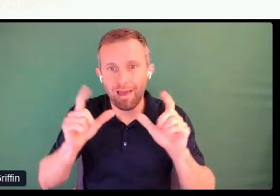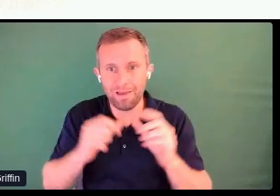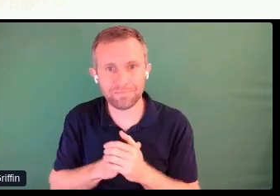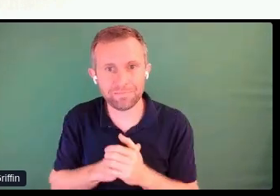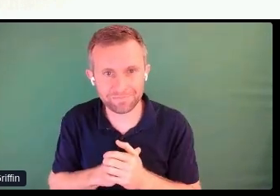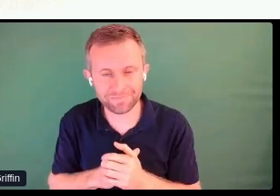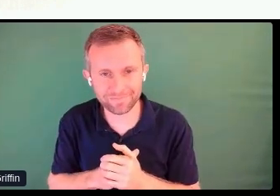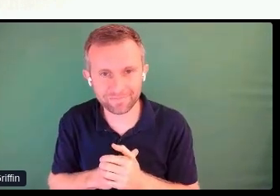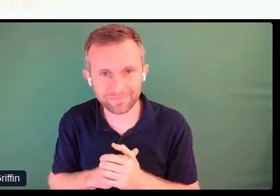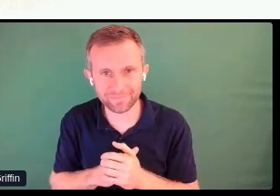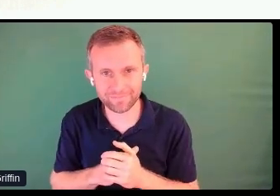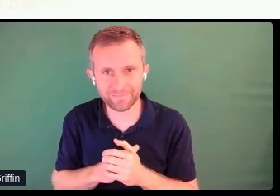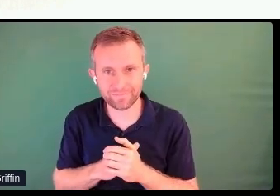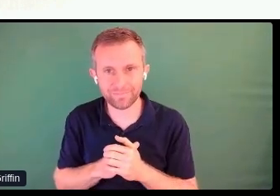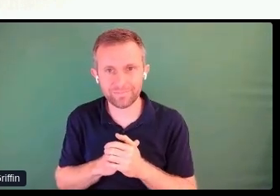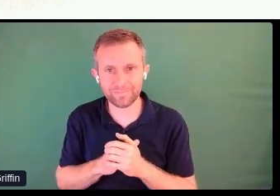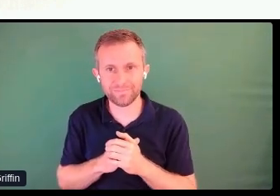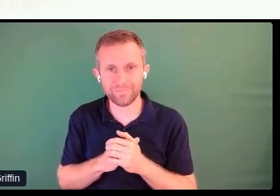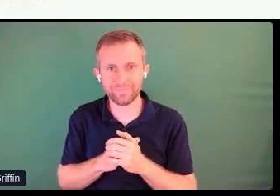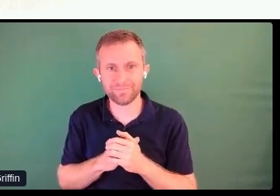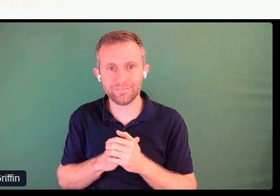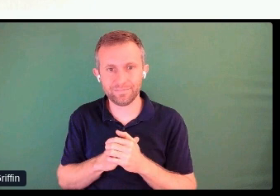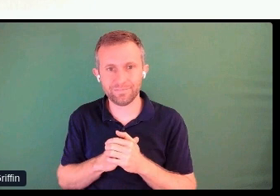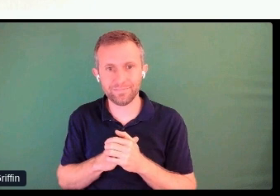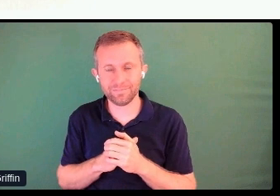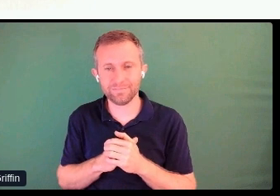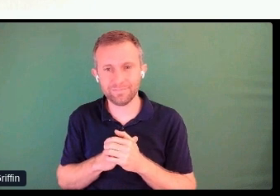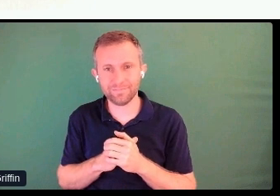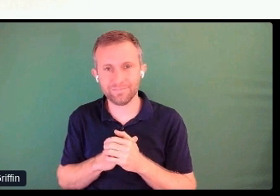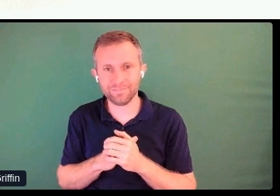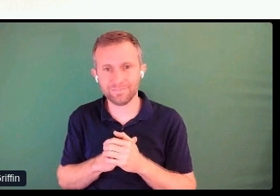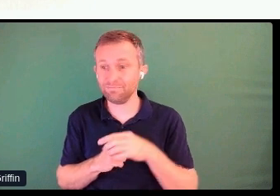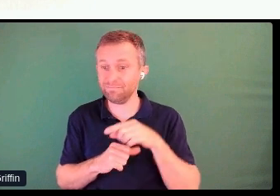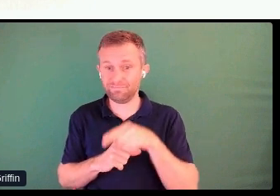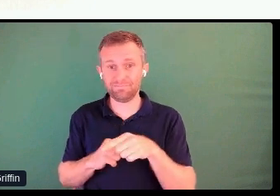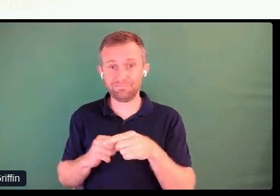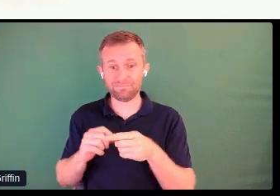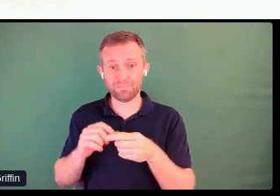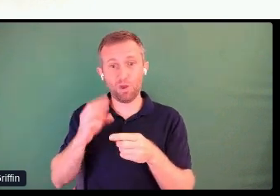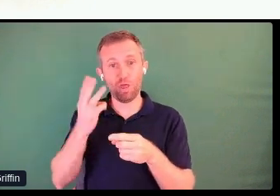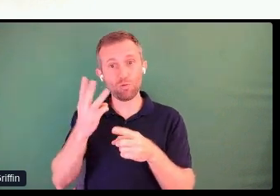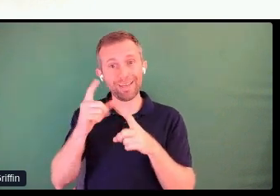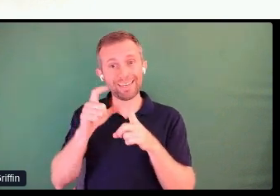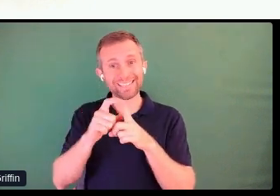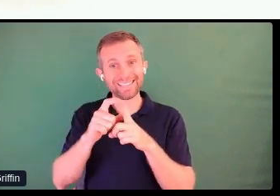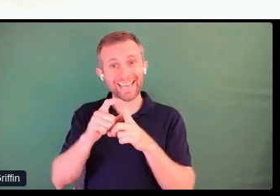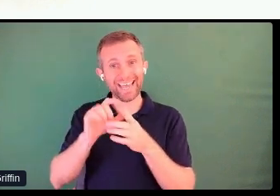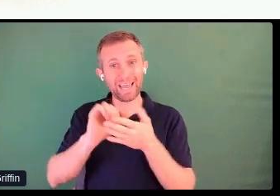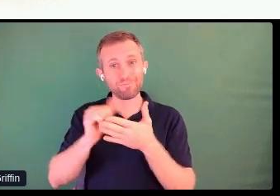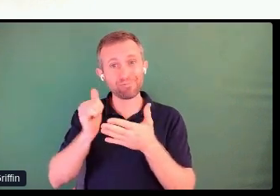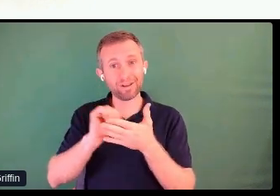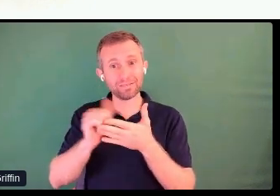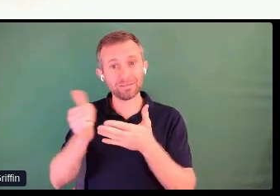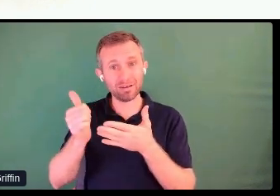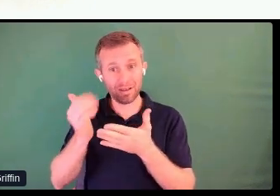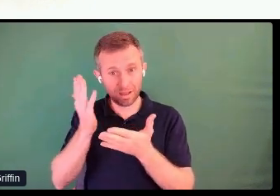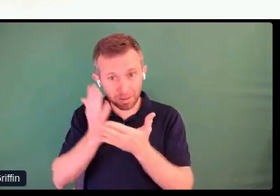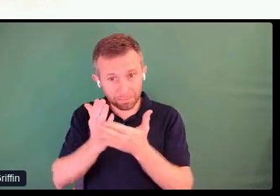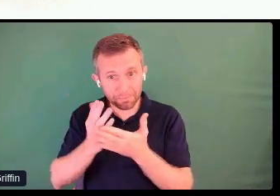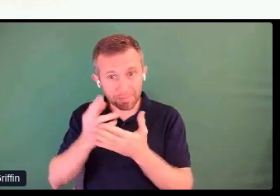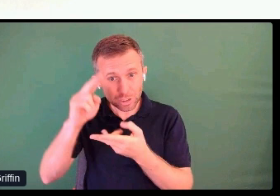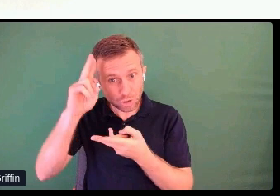important, this process drastically decreased the cost price for the orthotic. And if either one of the upper or lower parts